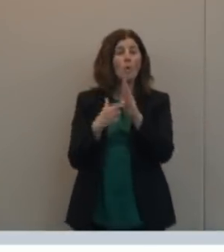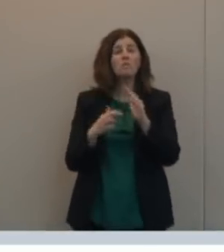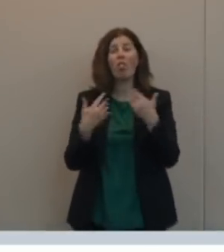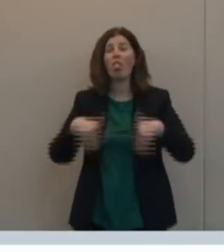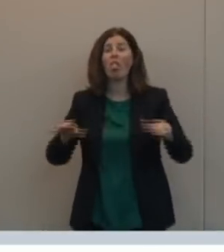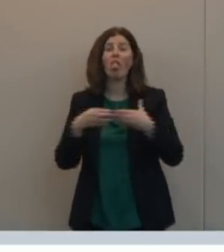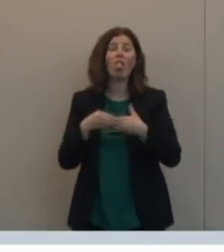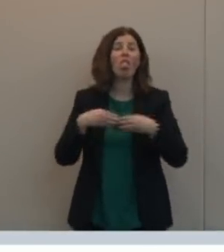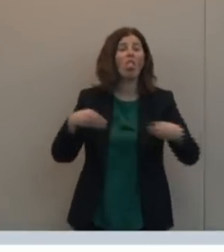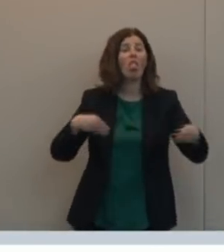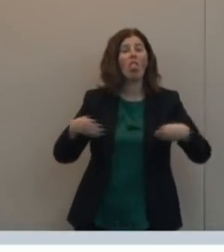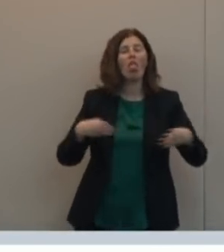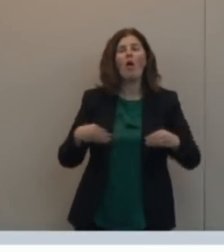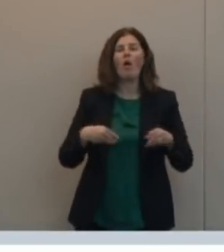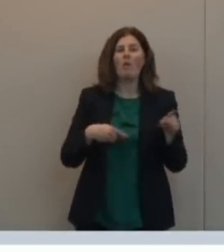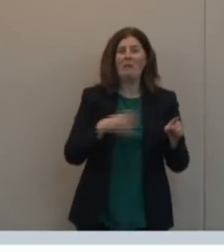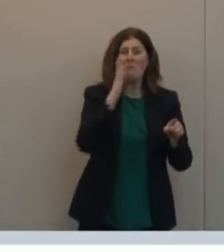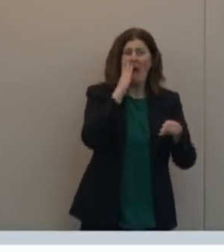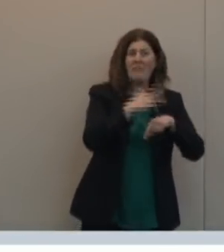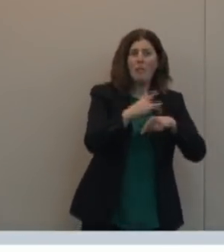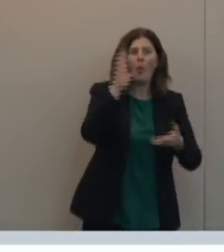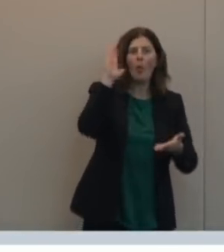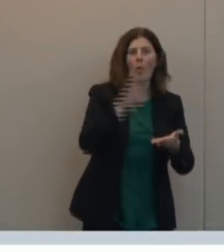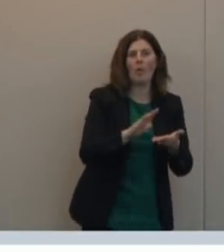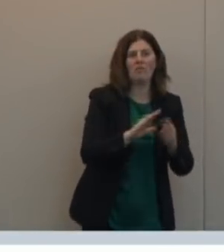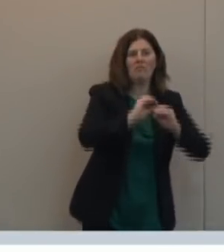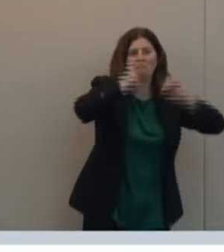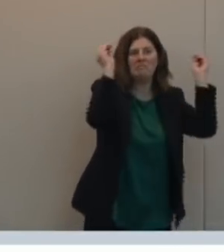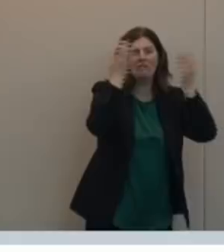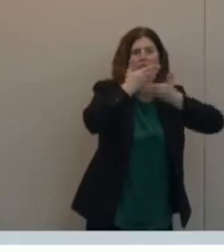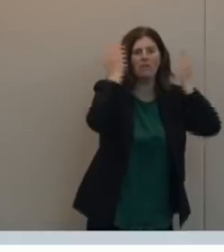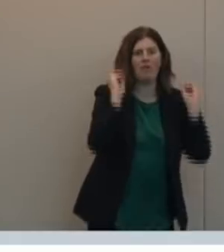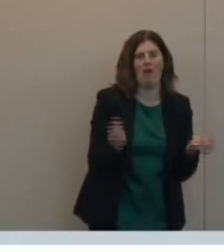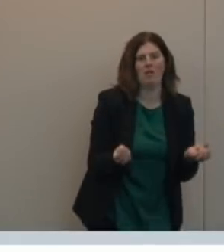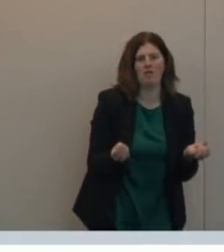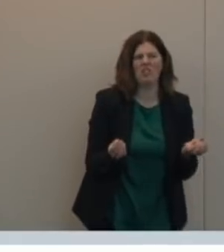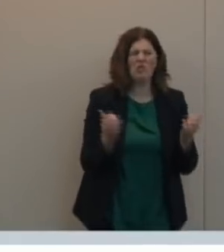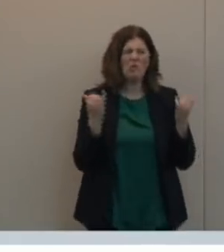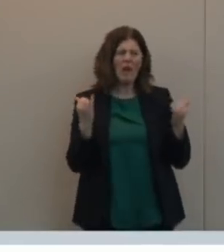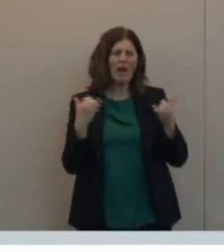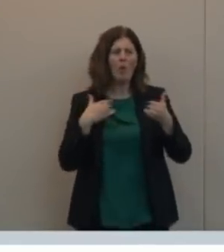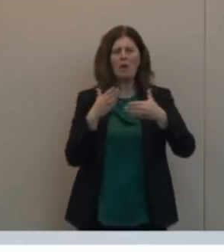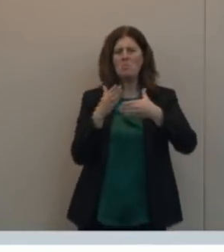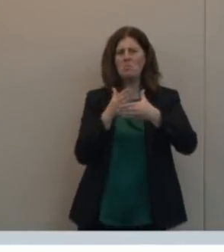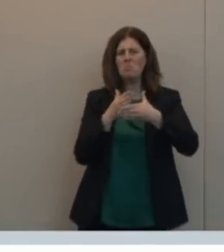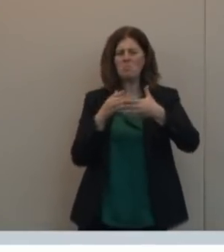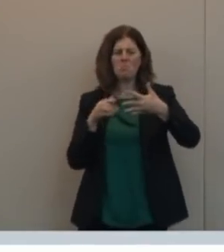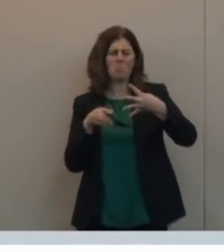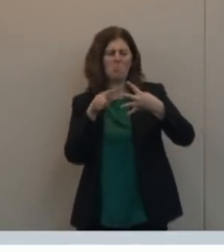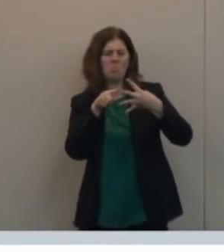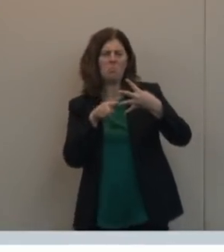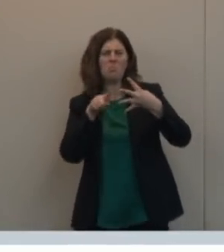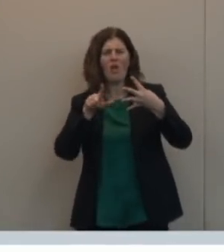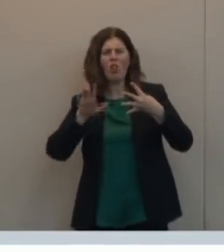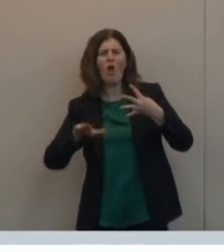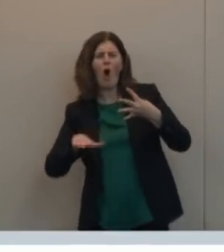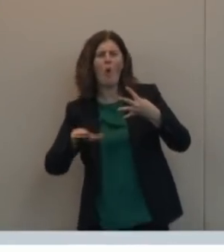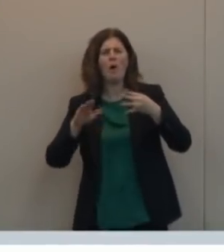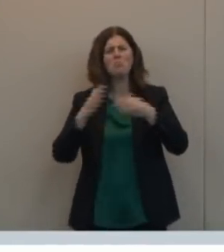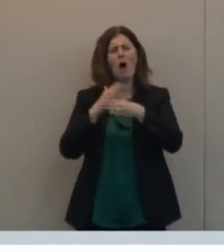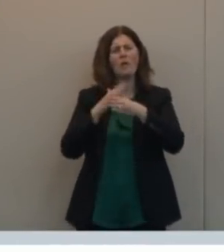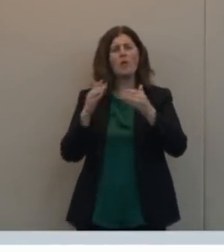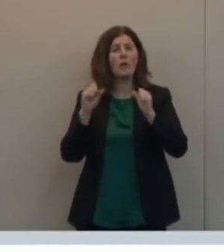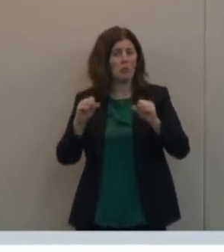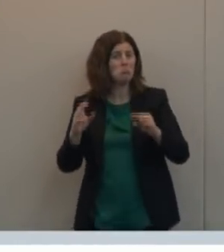way worse. And right now, unfortunately, we're somewhere between low intervention and moderate intervention. That can